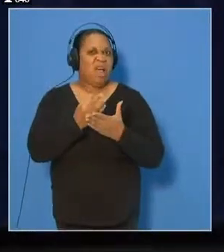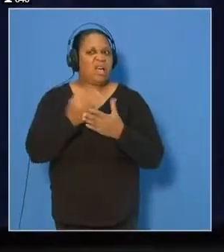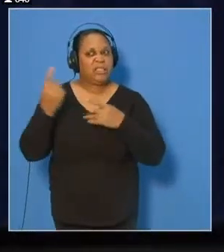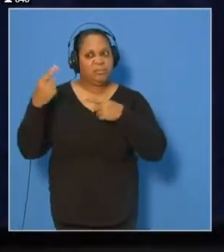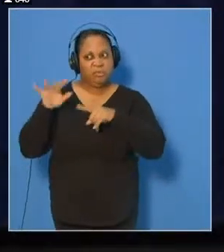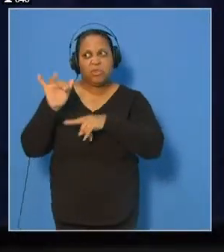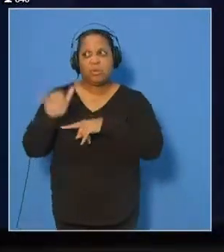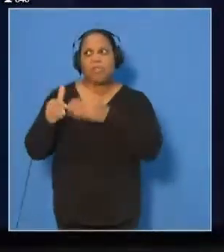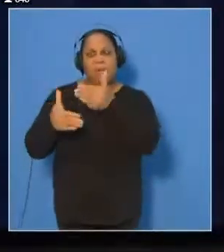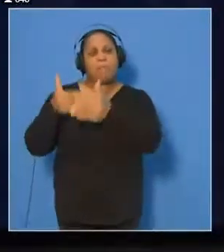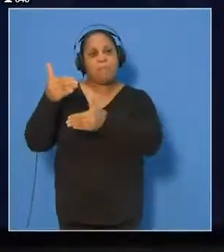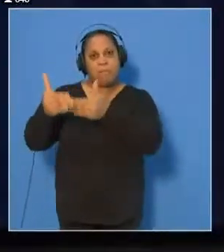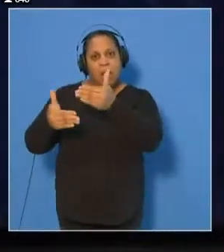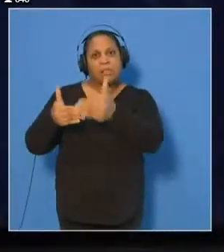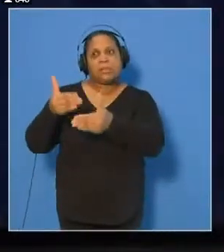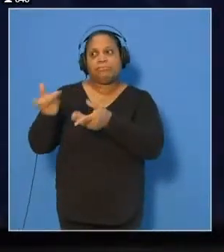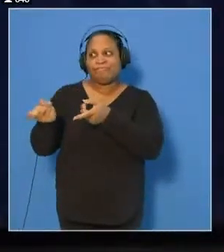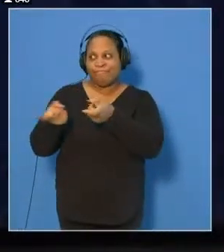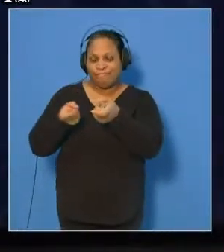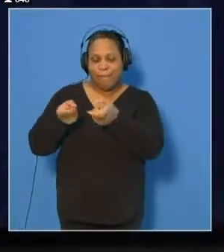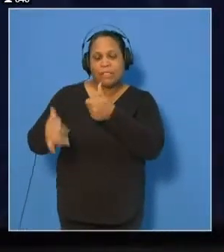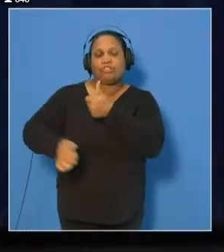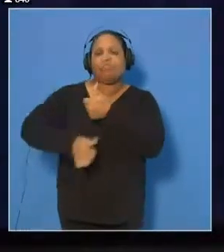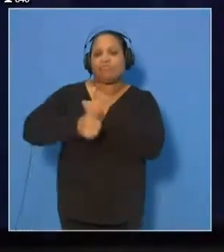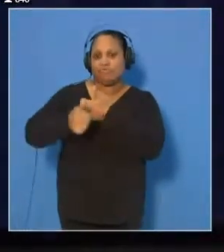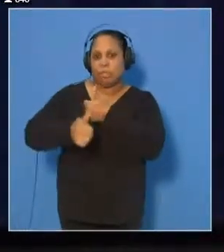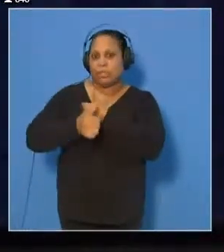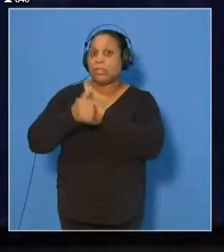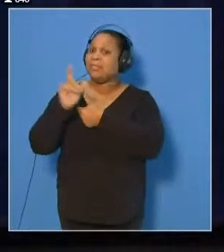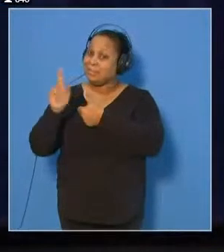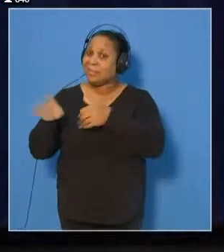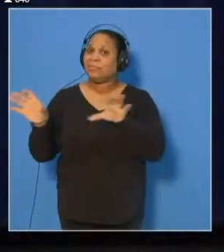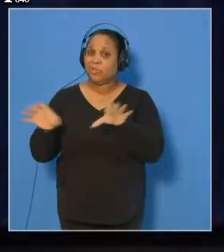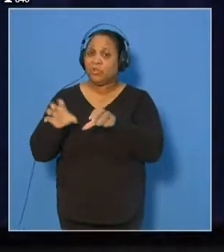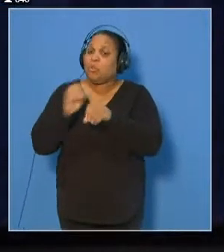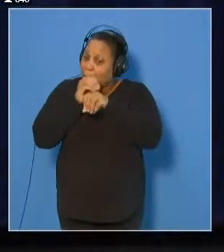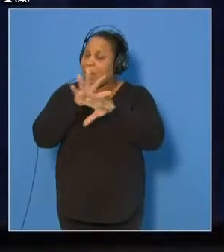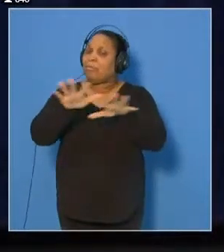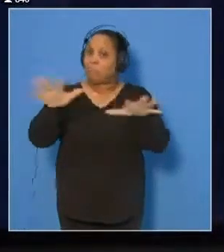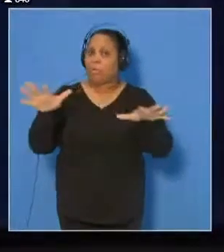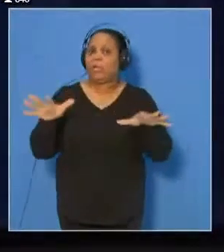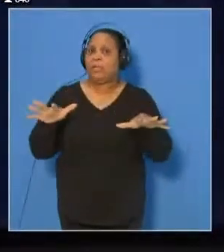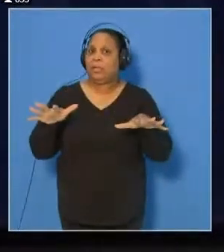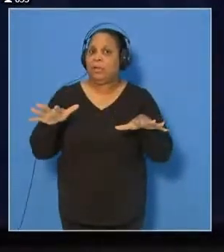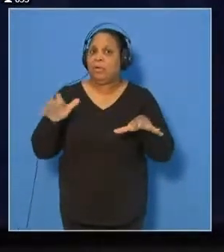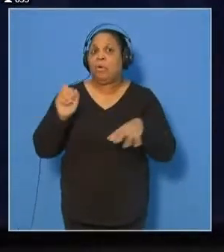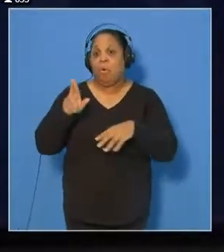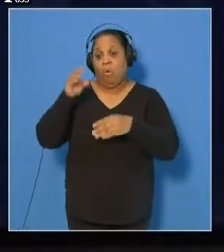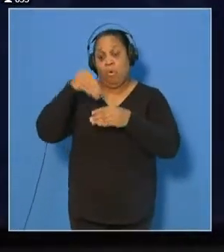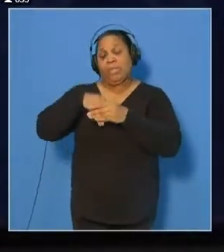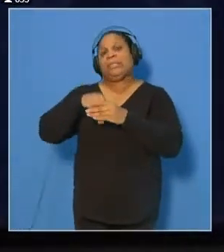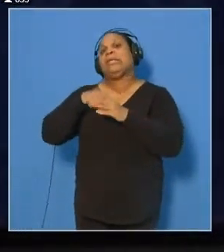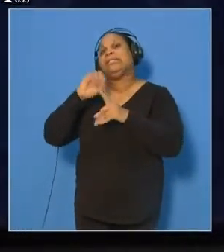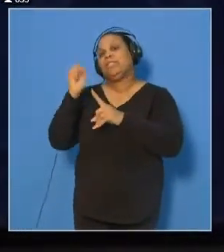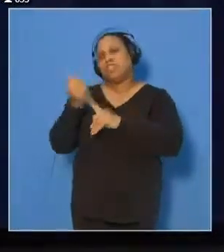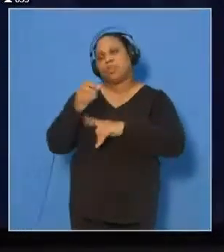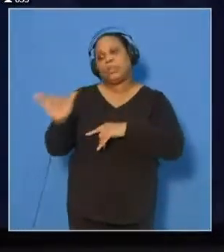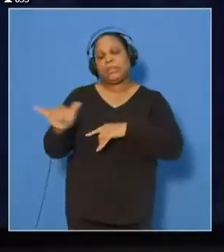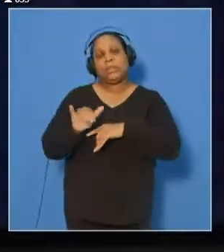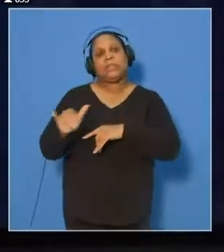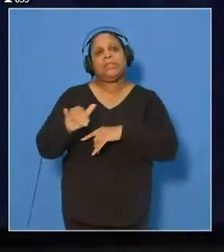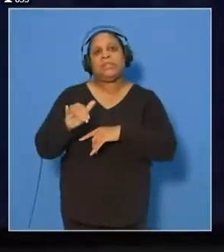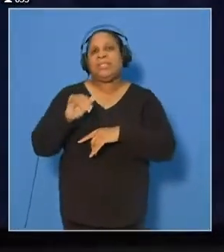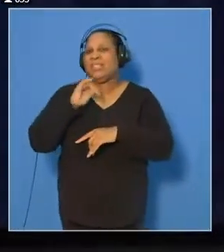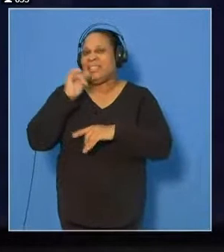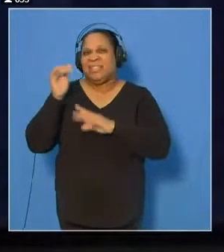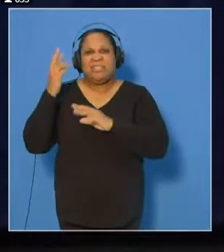that particular process, we are managing the risk. And that is what you have to do in an outbreak or inside of a situation like this. It is